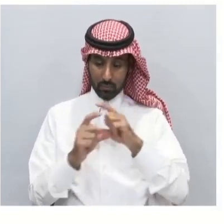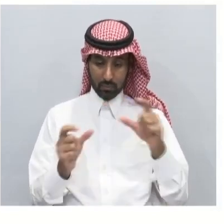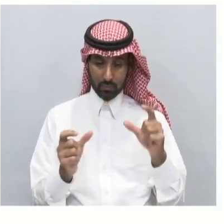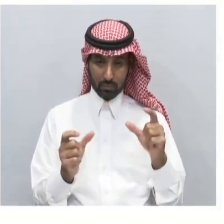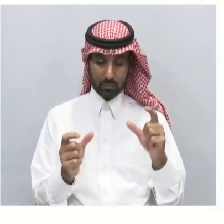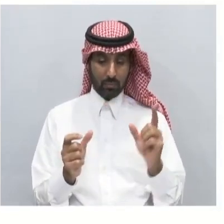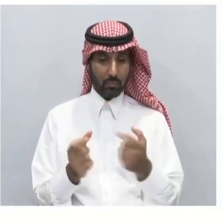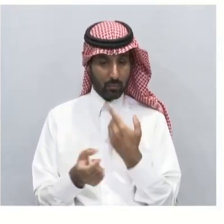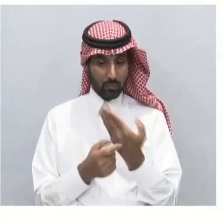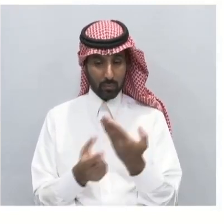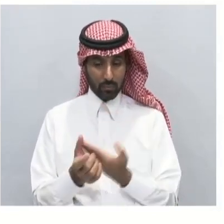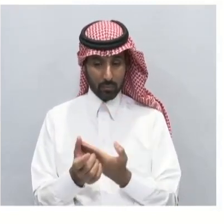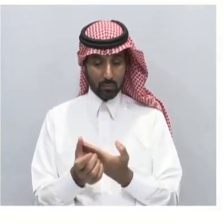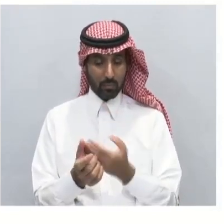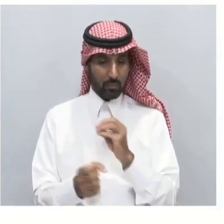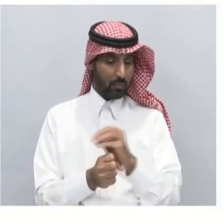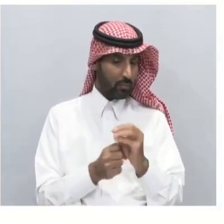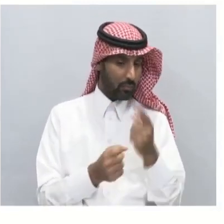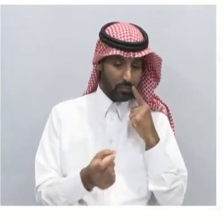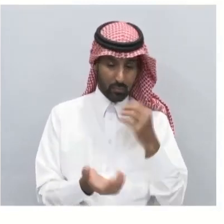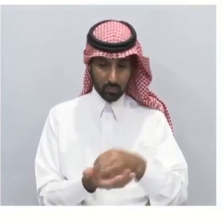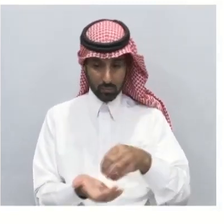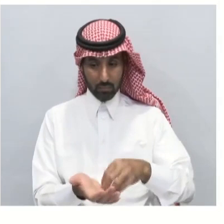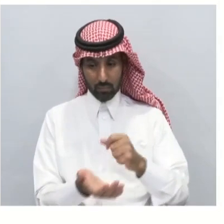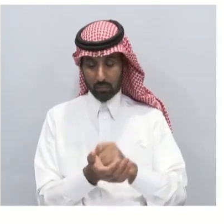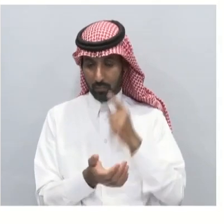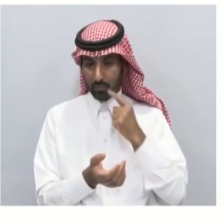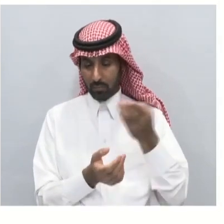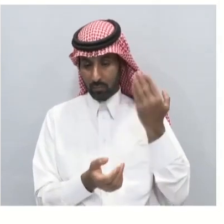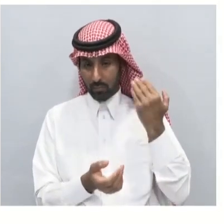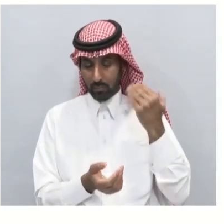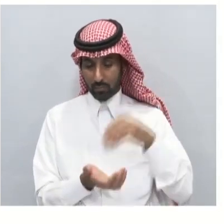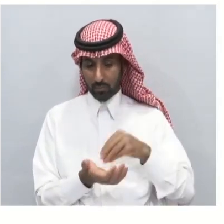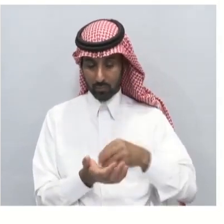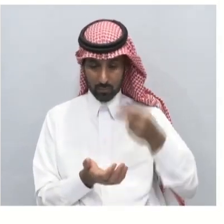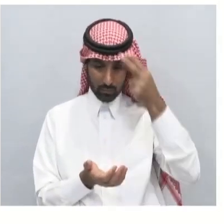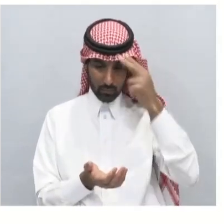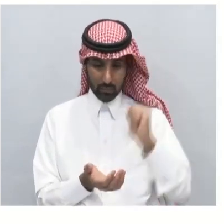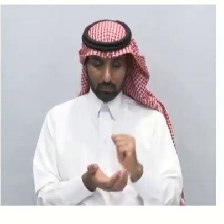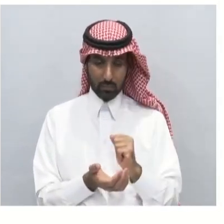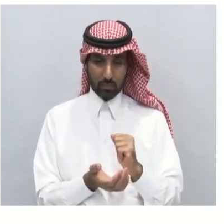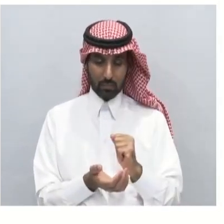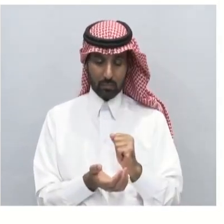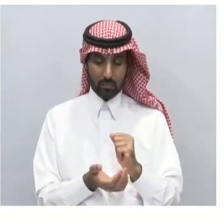sentences, to express local customs, the customs in Saudi. Okay?